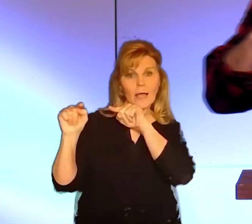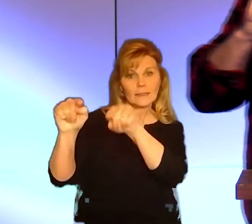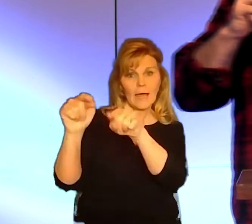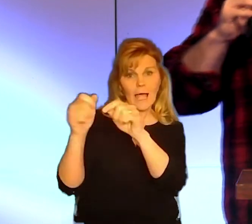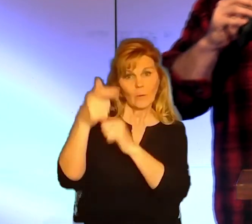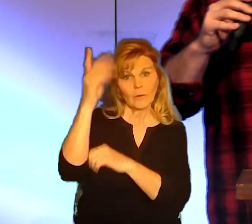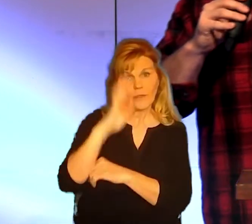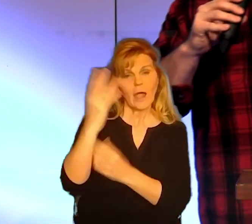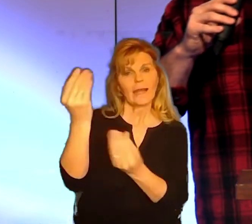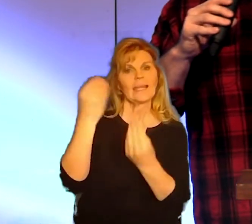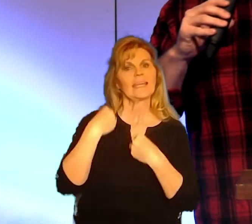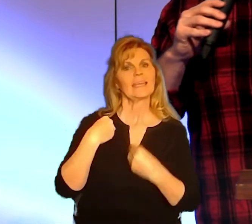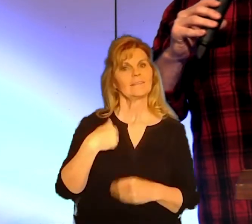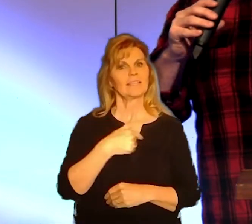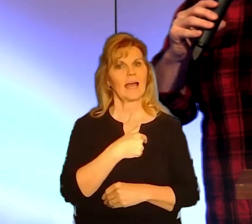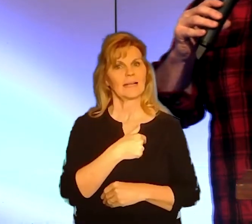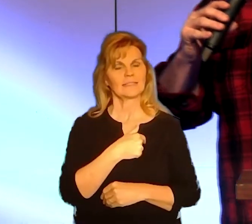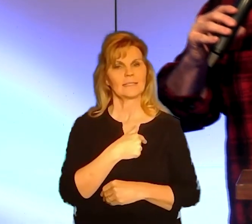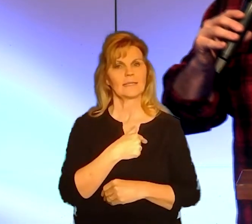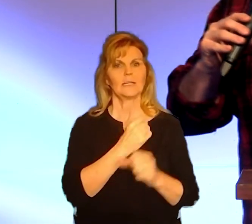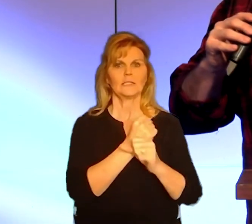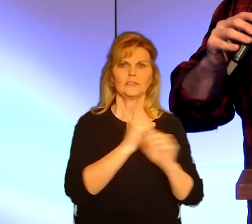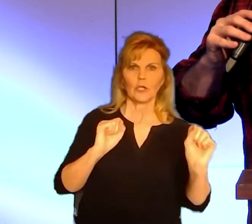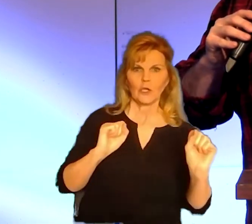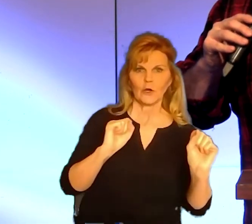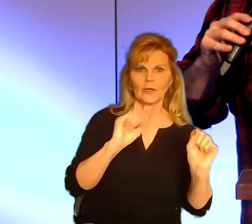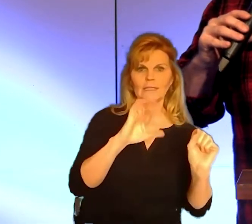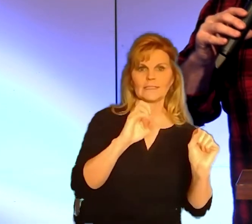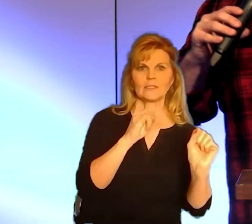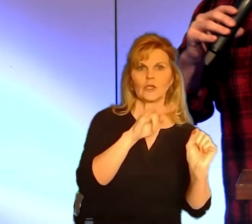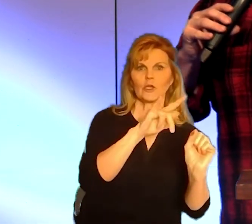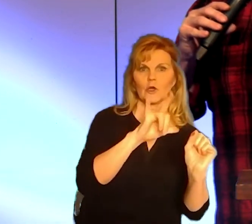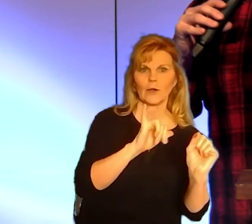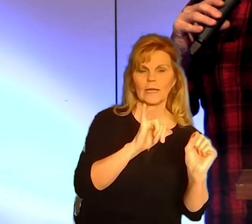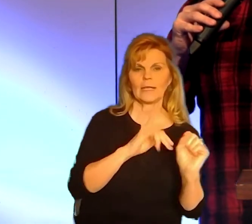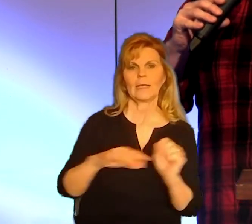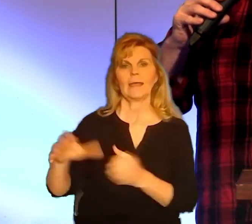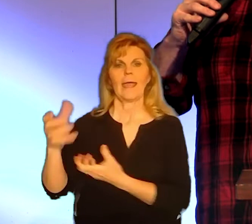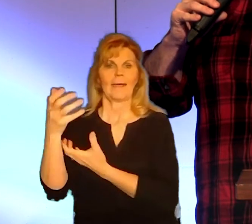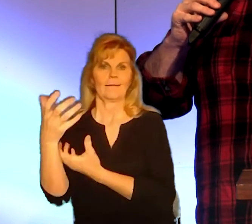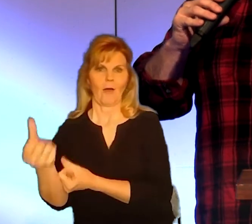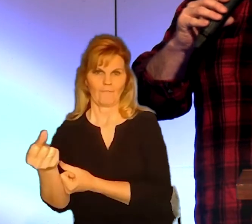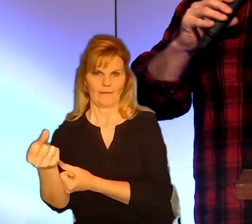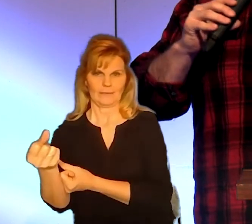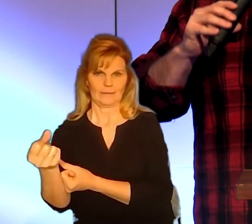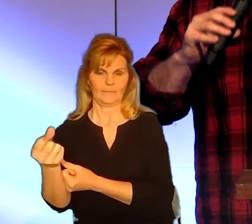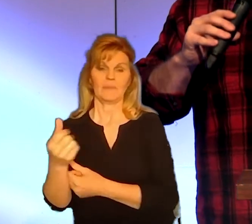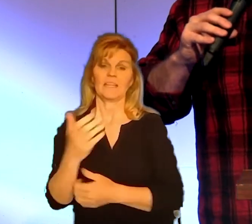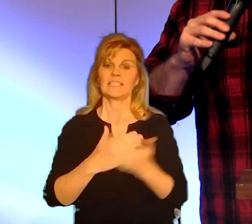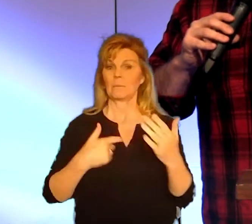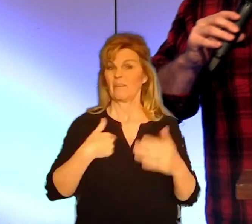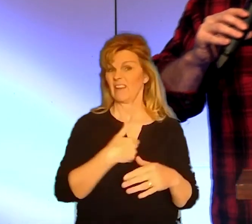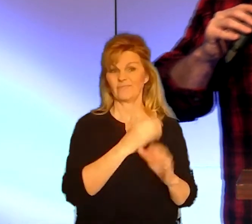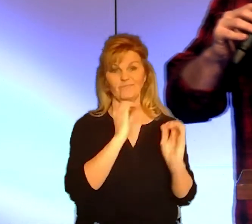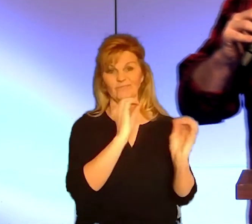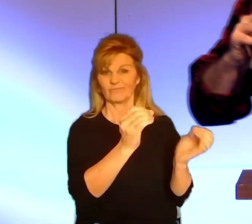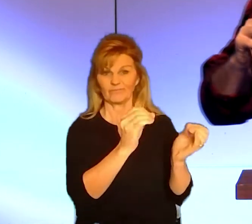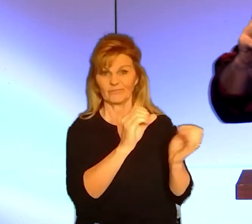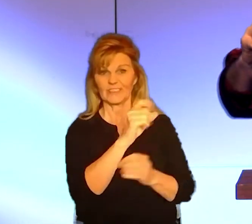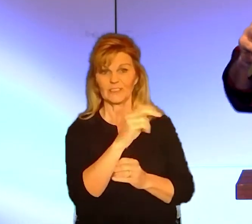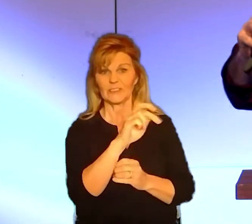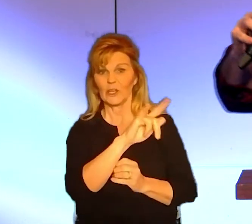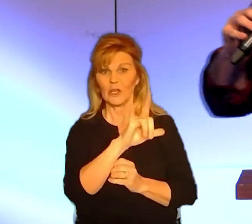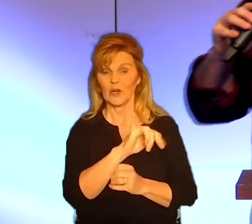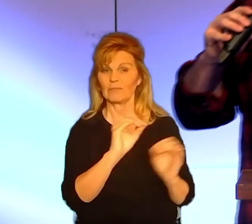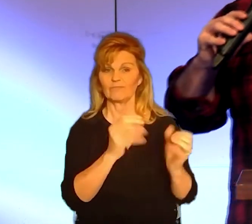and confidence. We want to deal with our insecurities. And so I don't